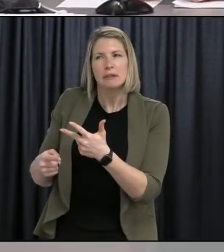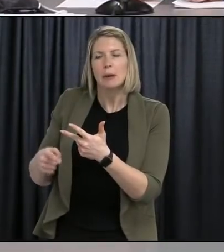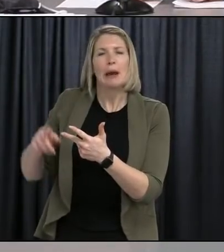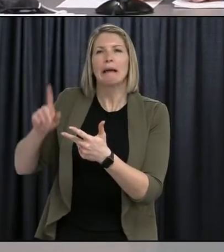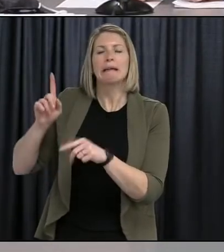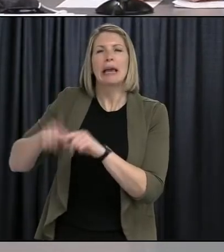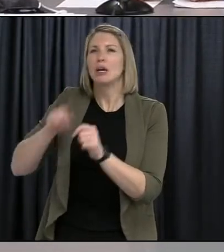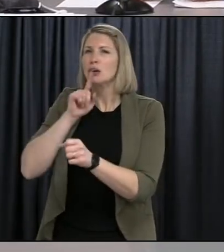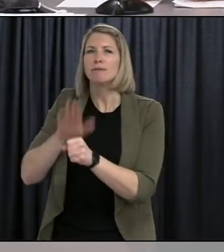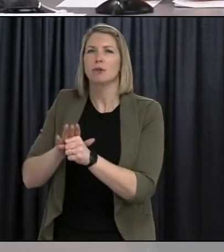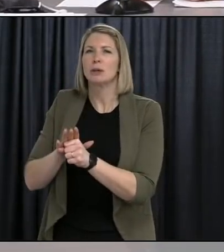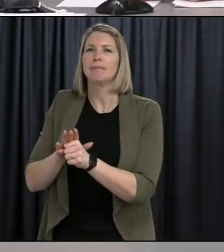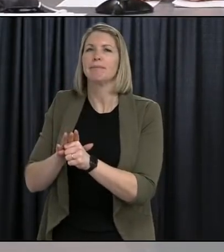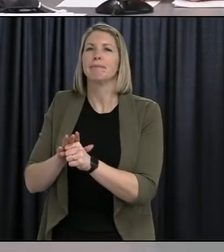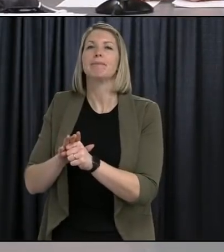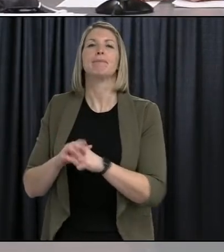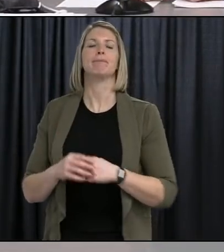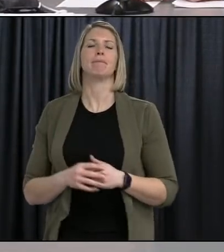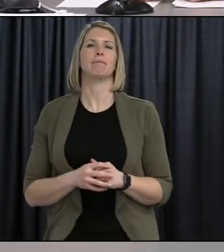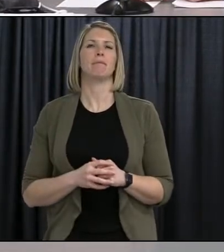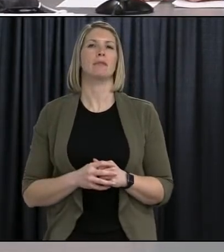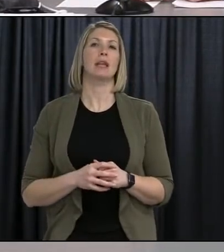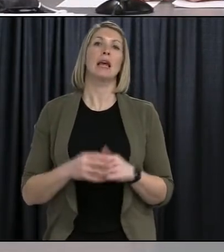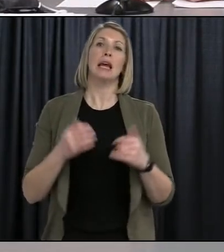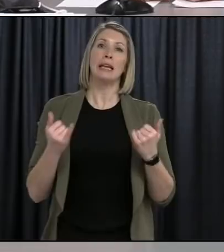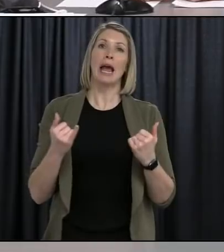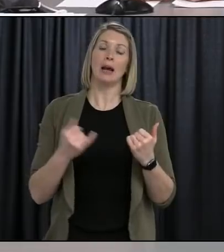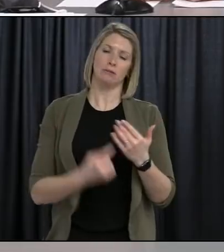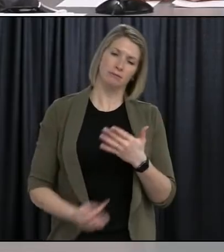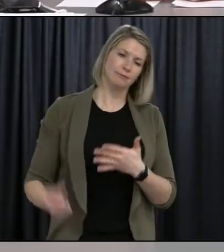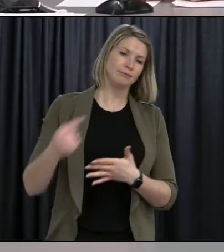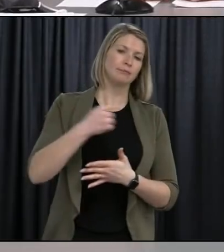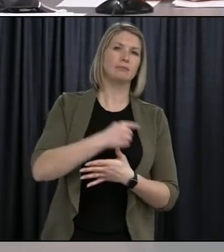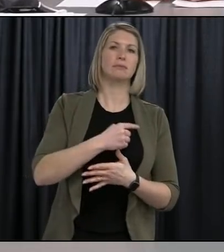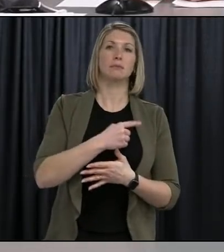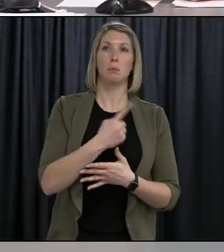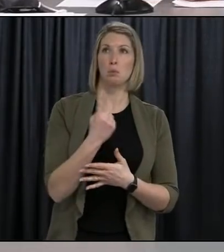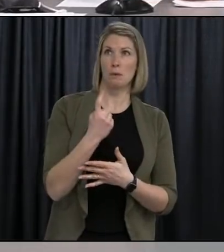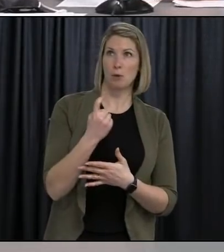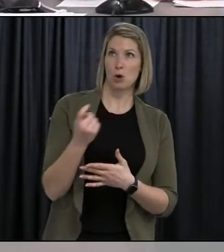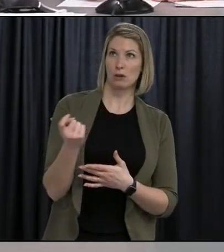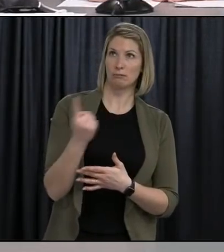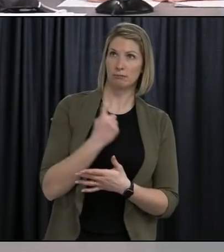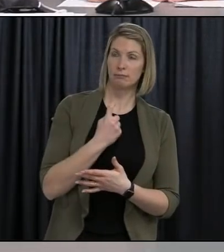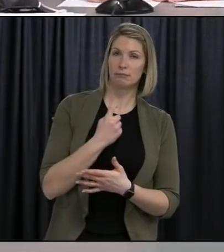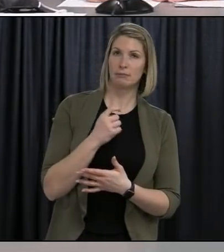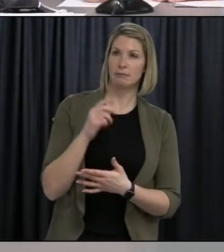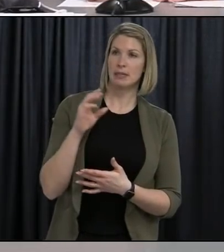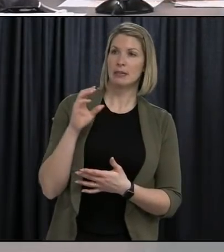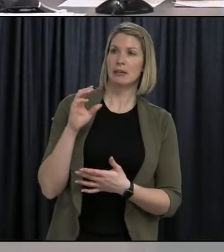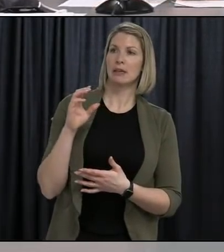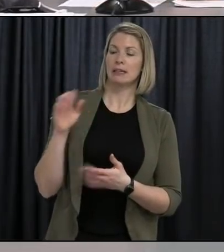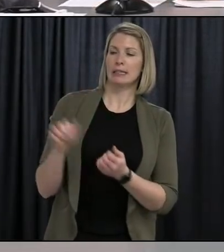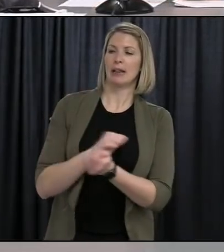I will now go back through each reporter to see if you have one final question. Peter Jackson with the Telegram, do you have a final question?